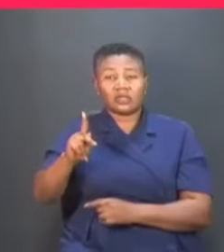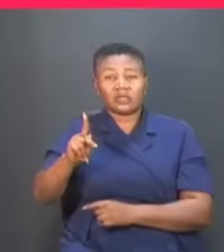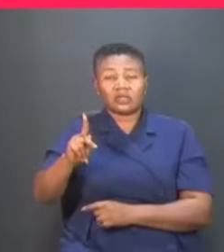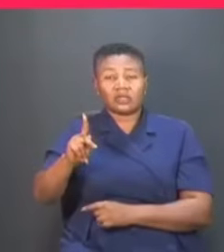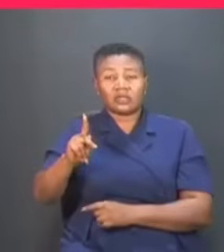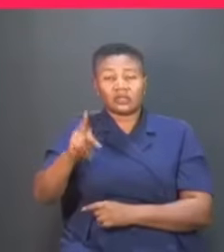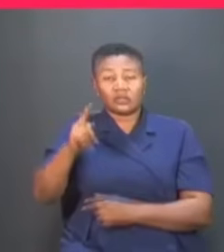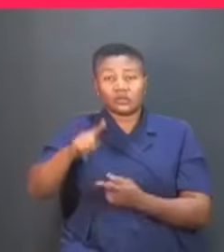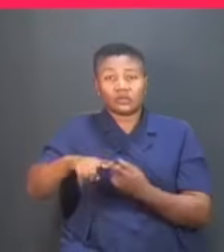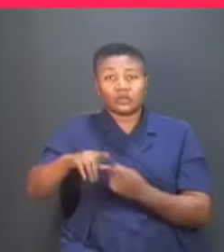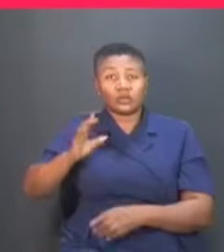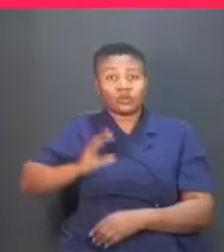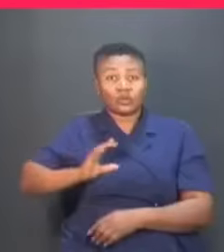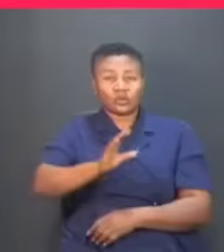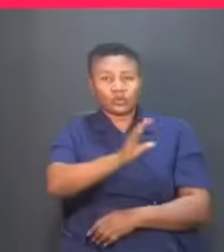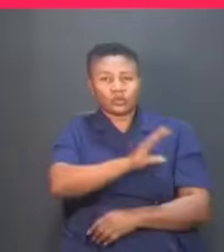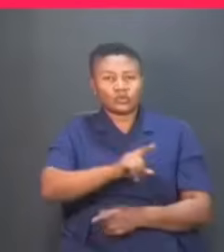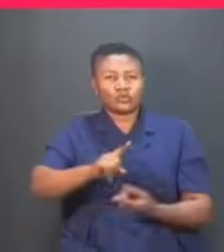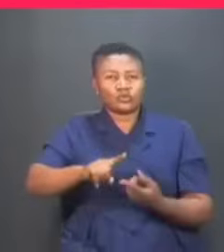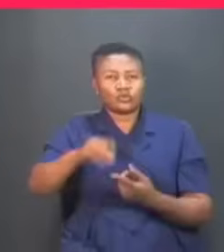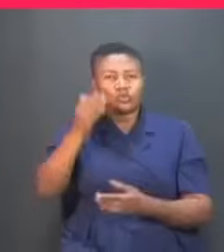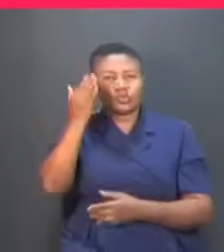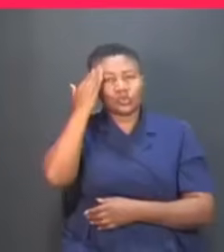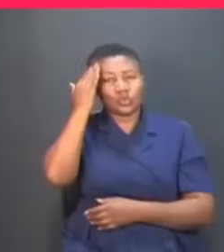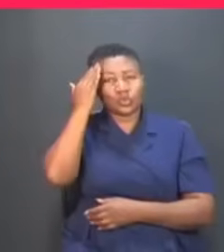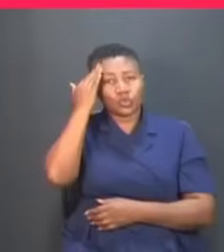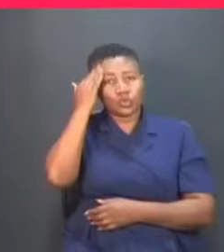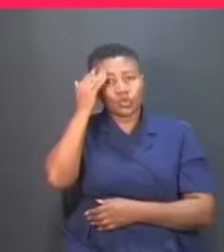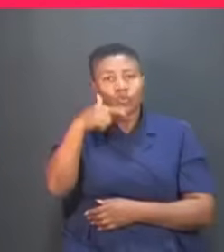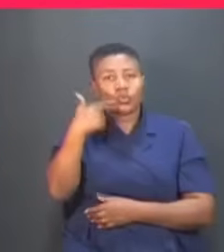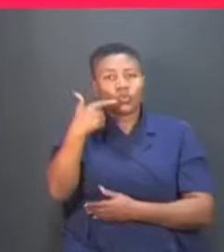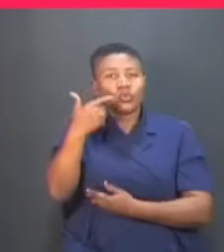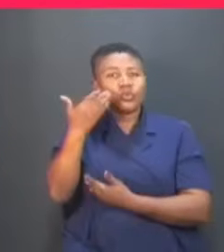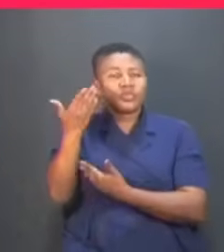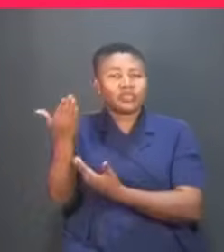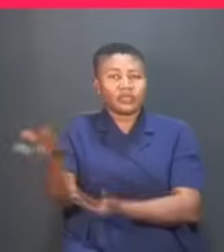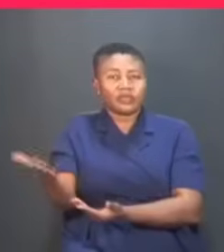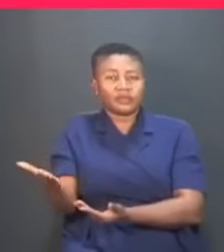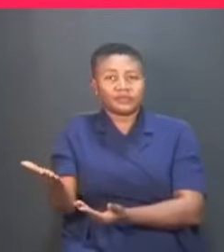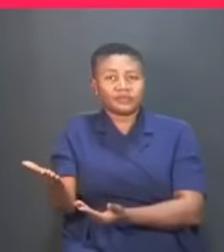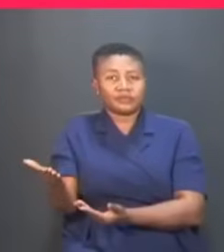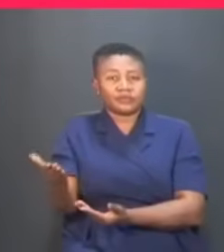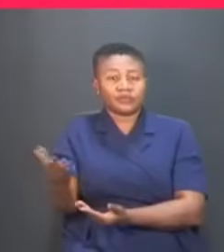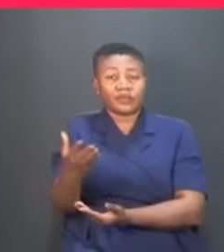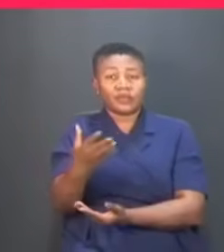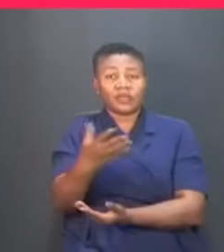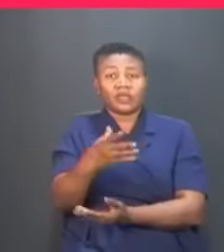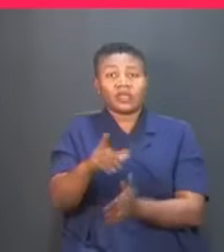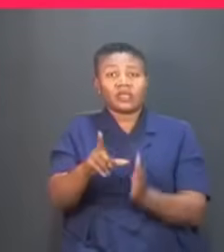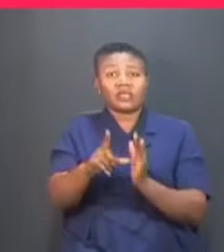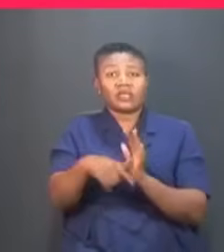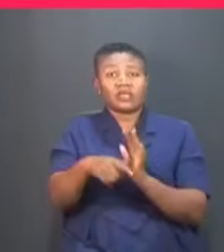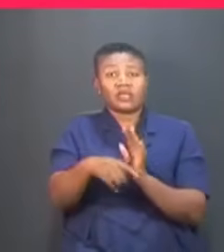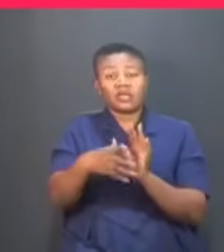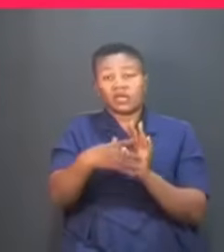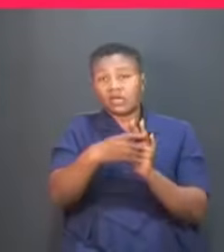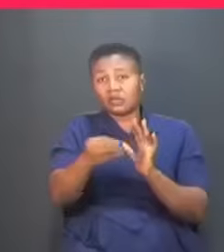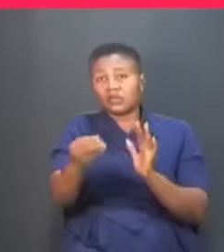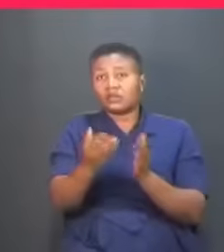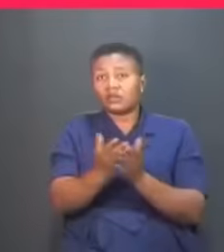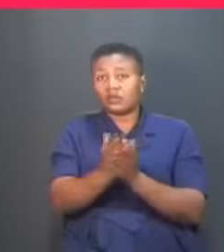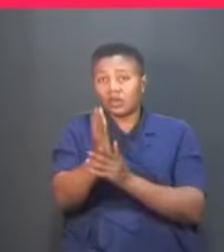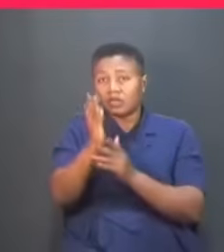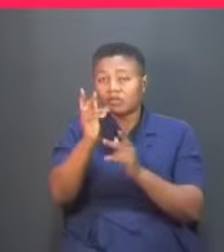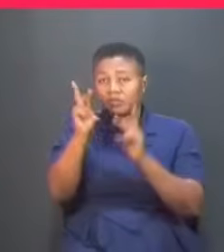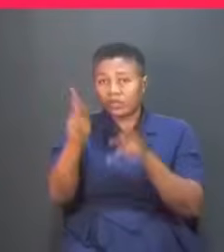to confirm who was present and then capture that person who was present,